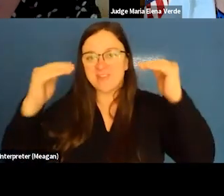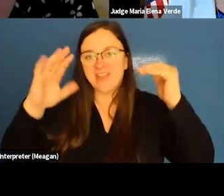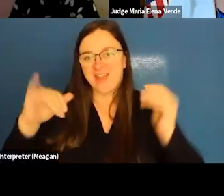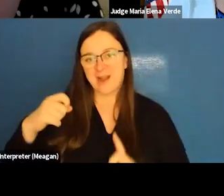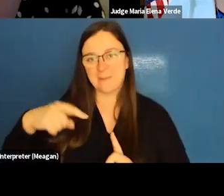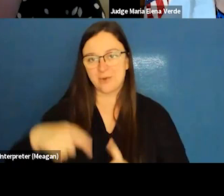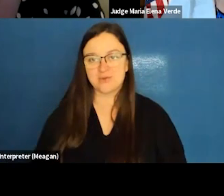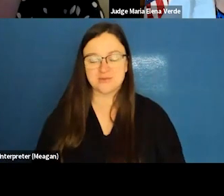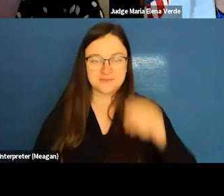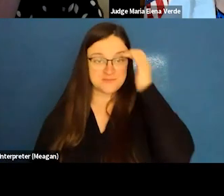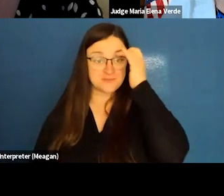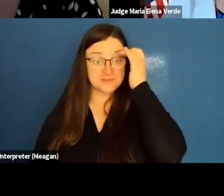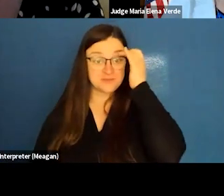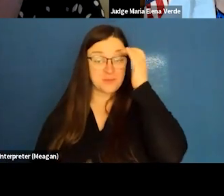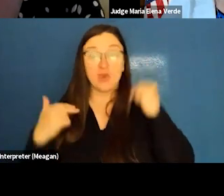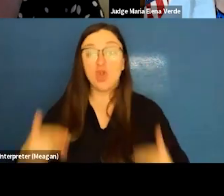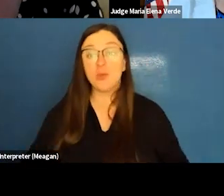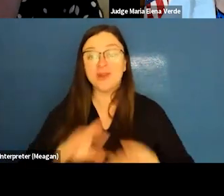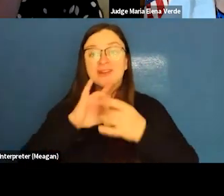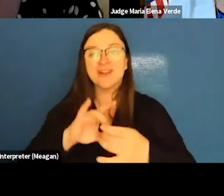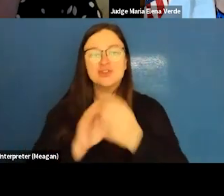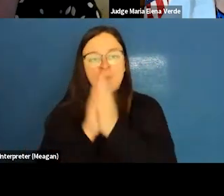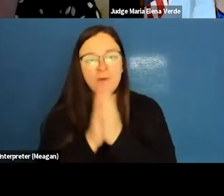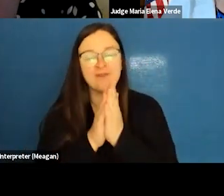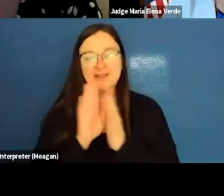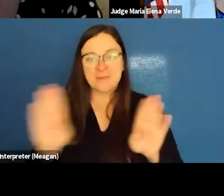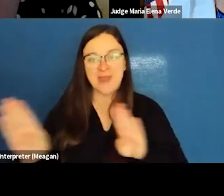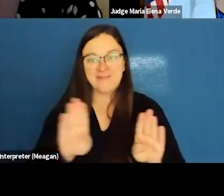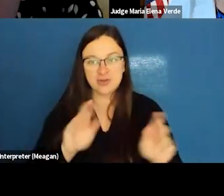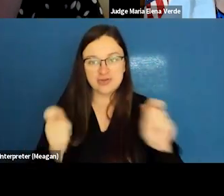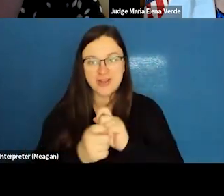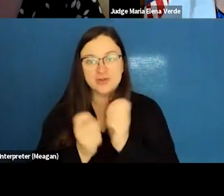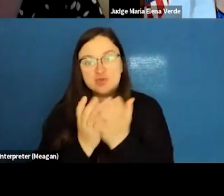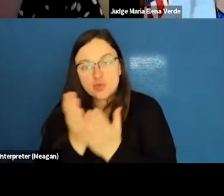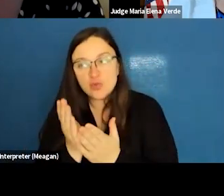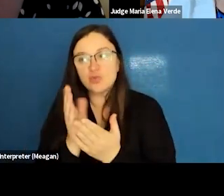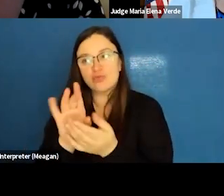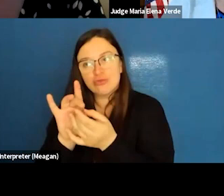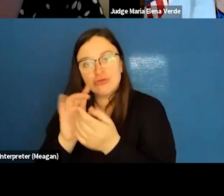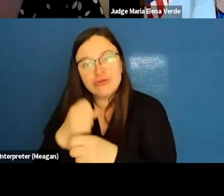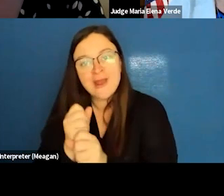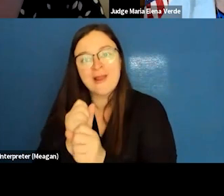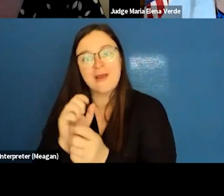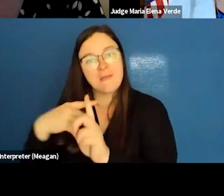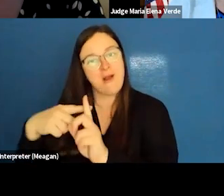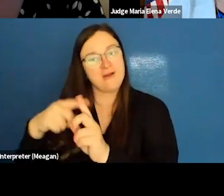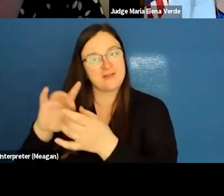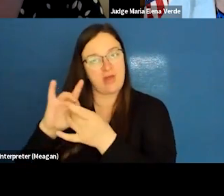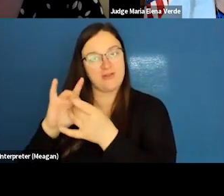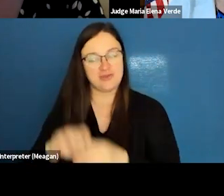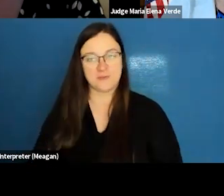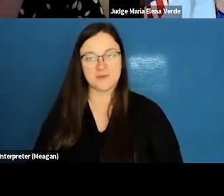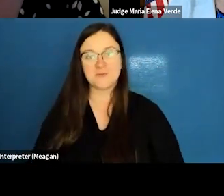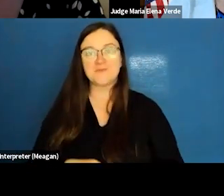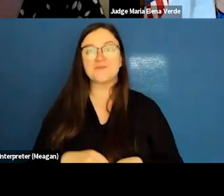Human connection also drives behavior change through creating positive relationships. So we, as